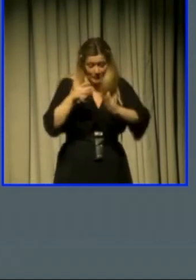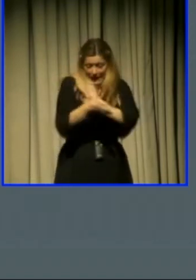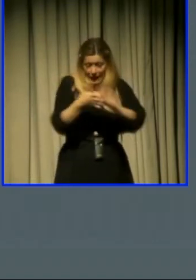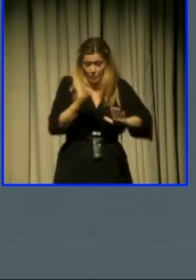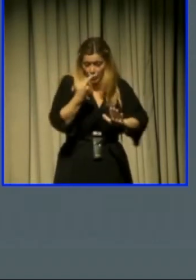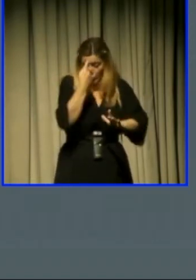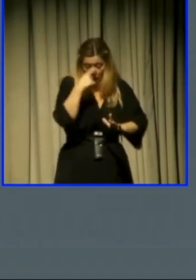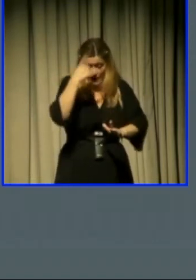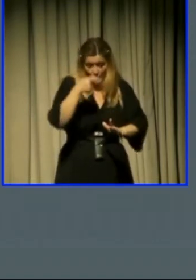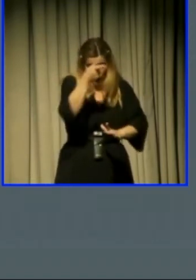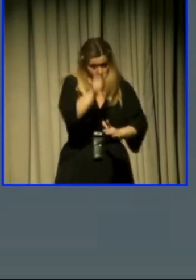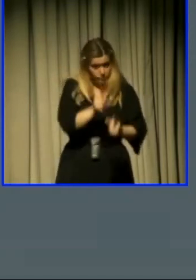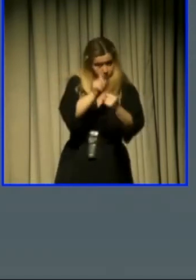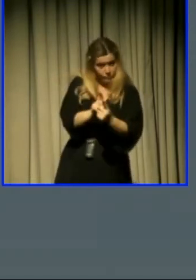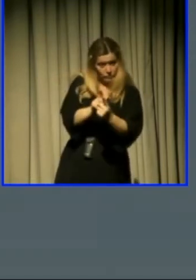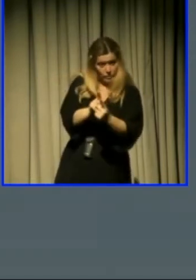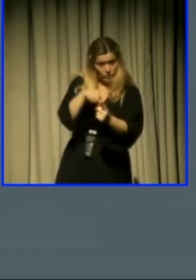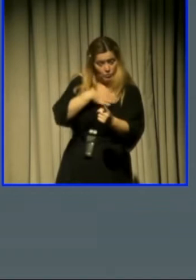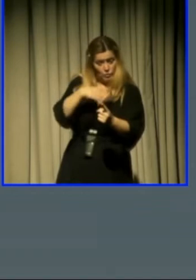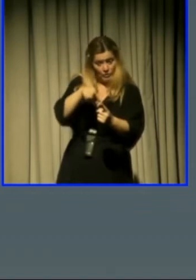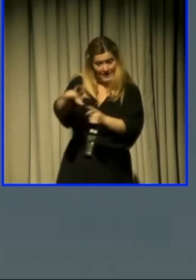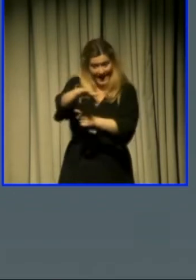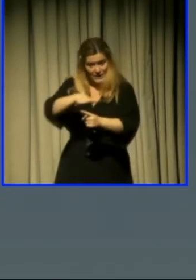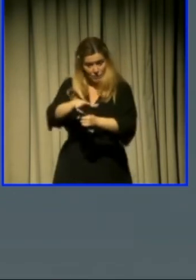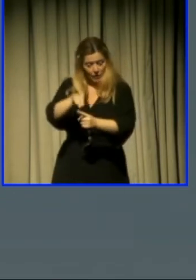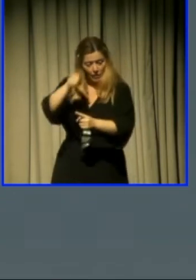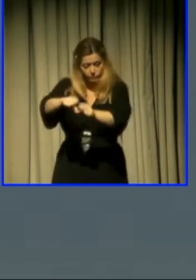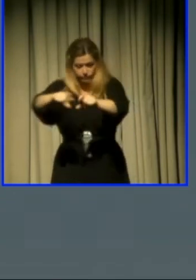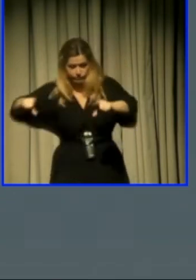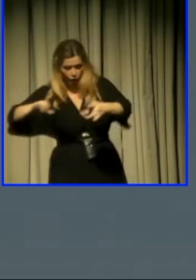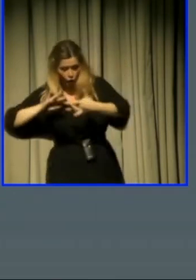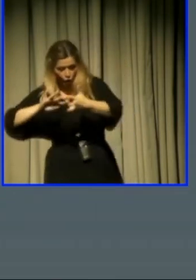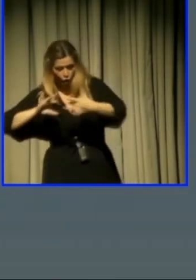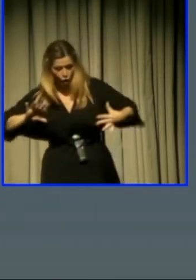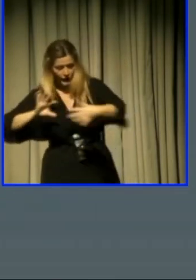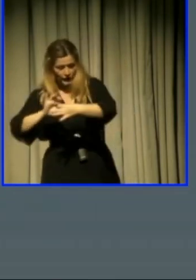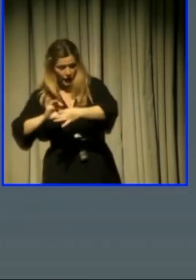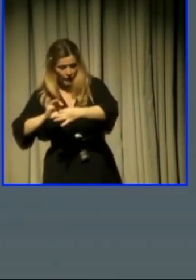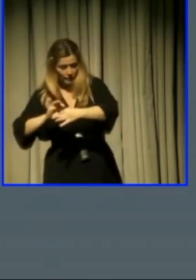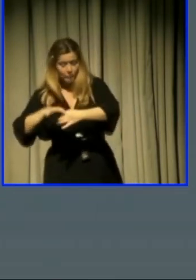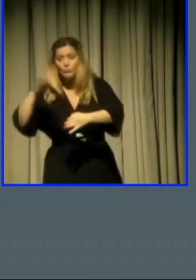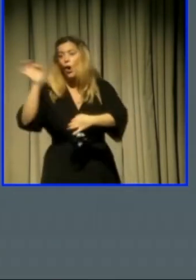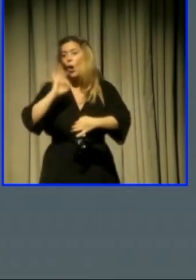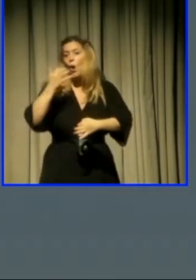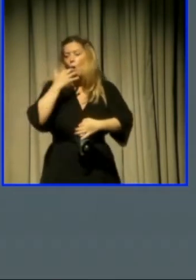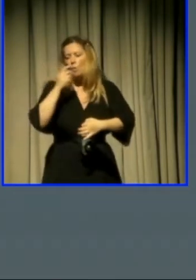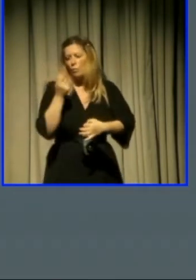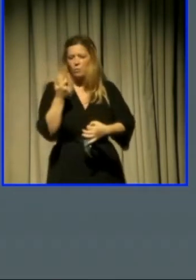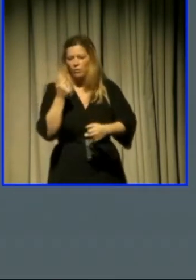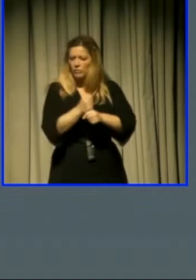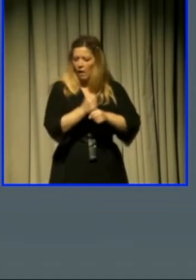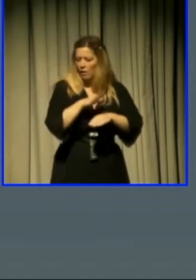their space. Or if you want to sort of, you're feeling a bit annoyed at work and you want a water cooler